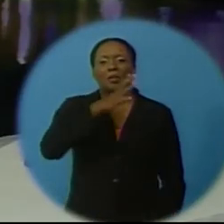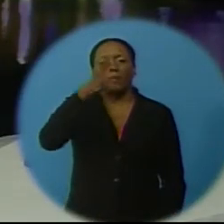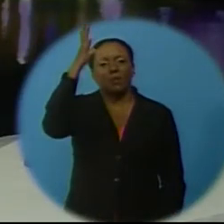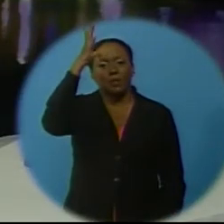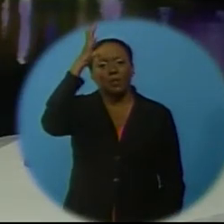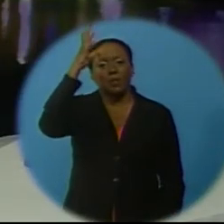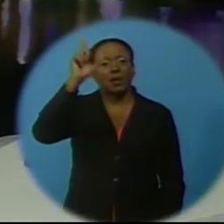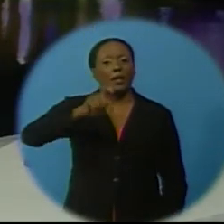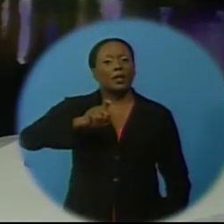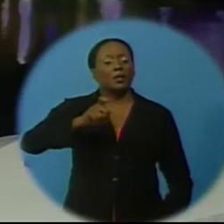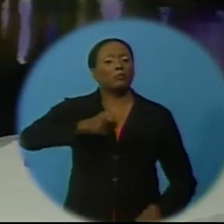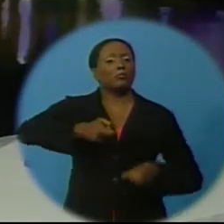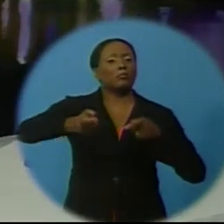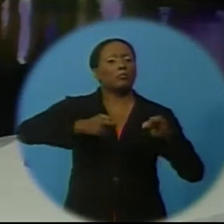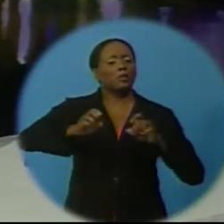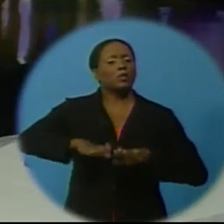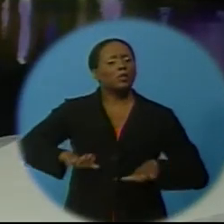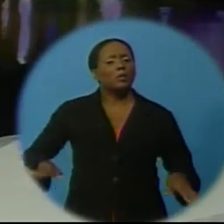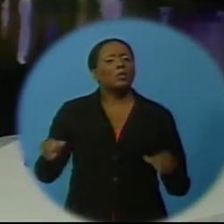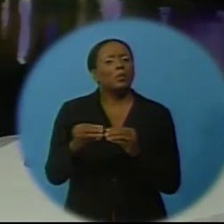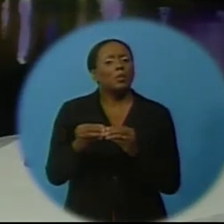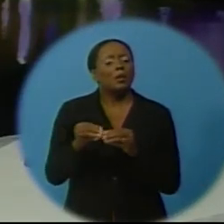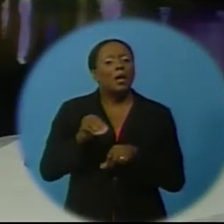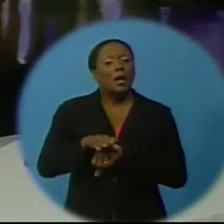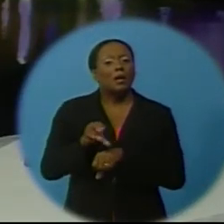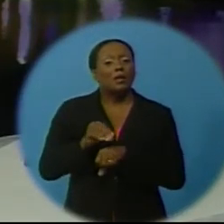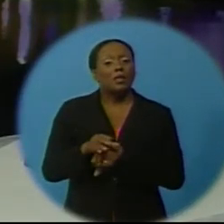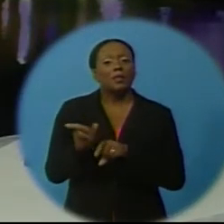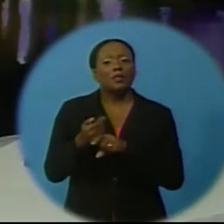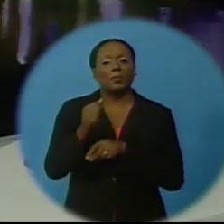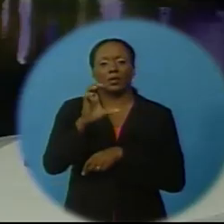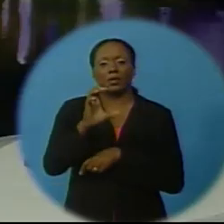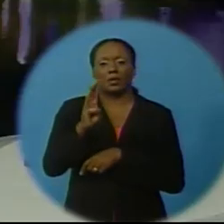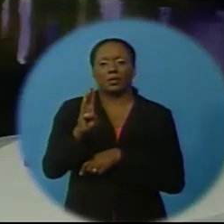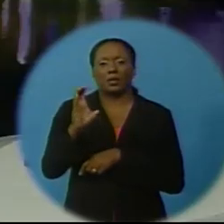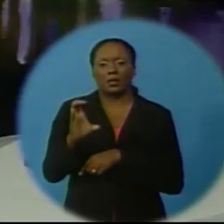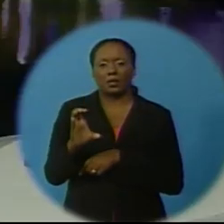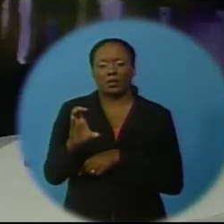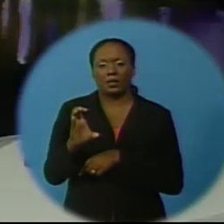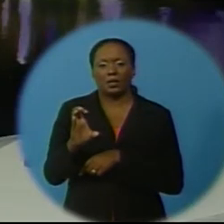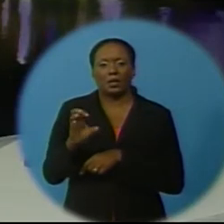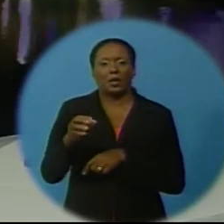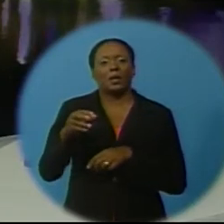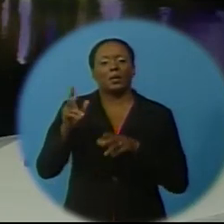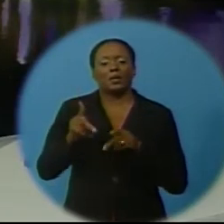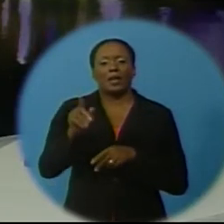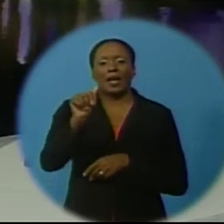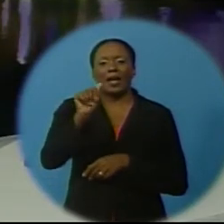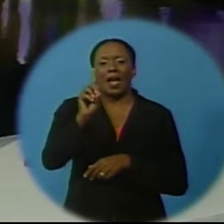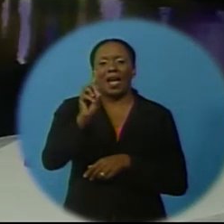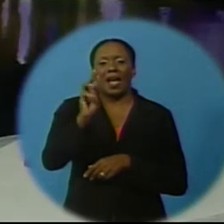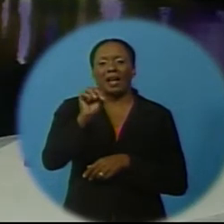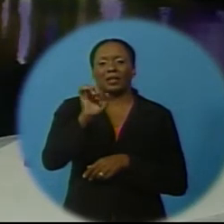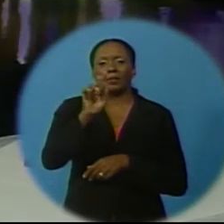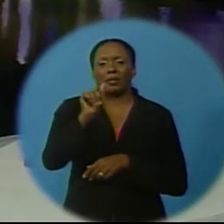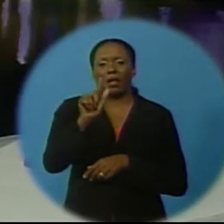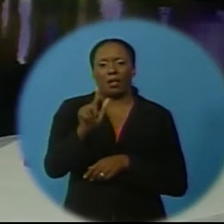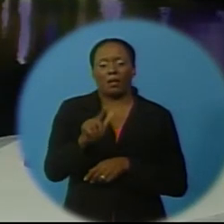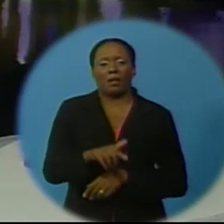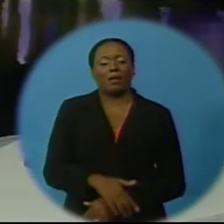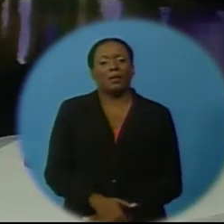are being told to take greater control of their children. The advice is coming from veteran broadcaster Anthony Admiral Nelson. He